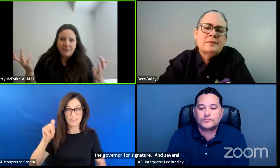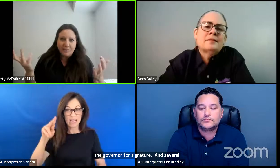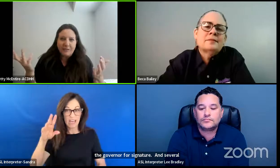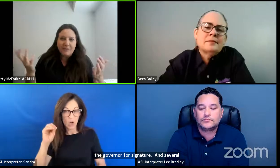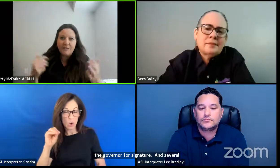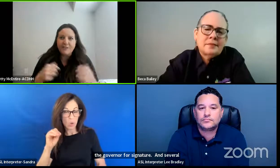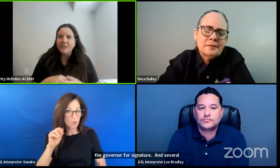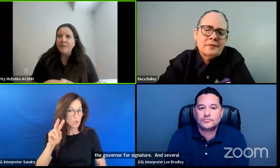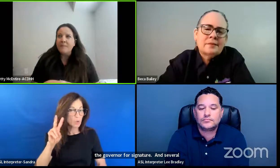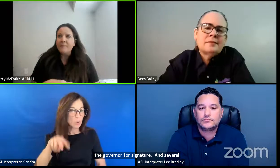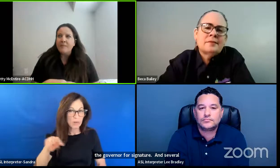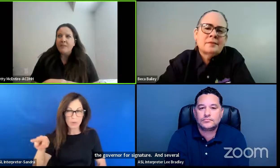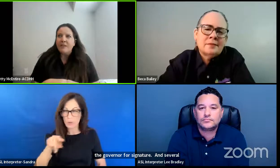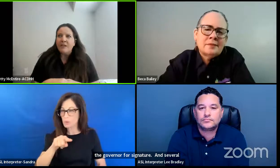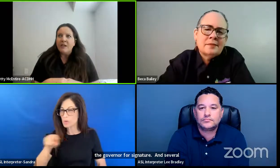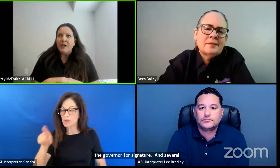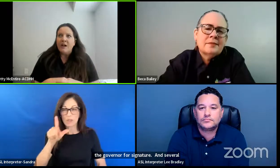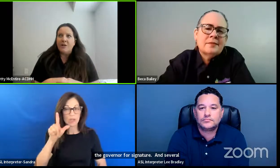27 bills.